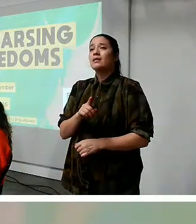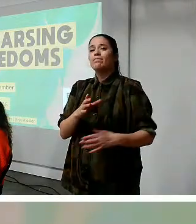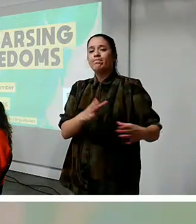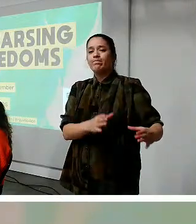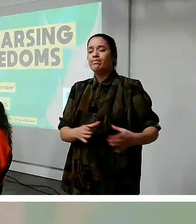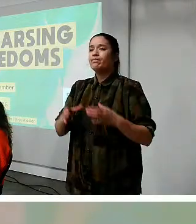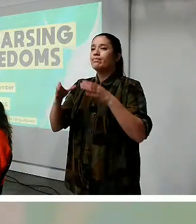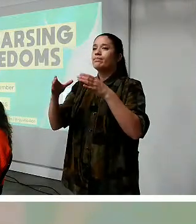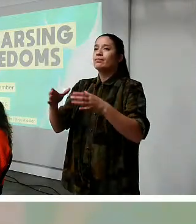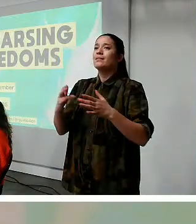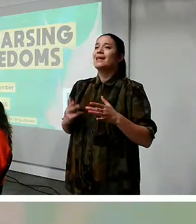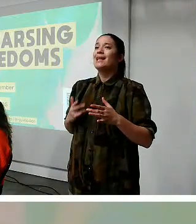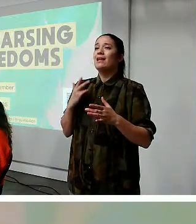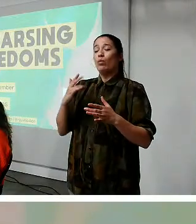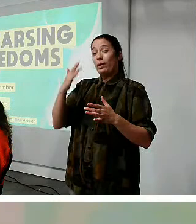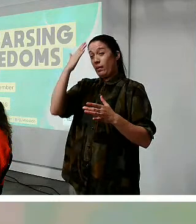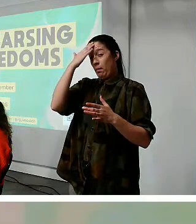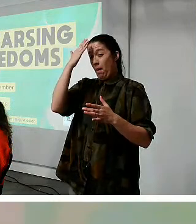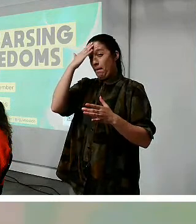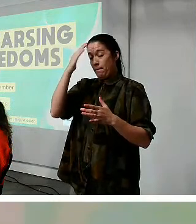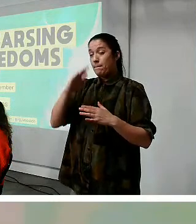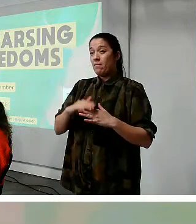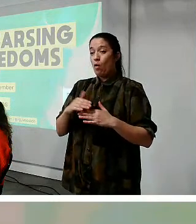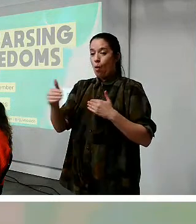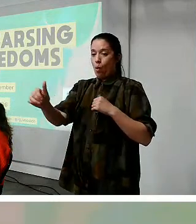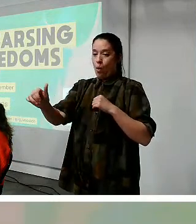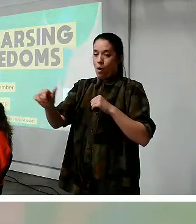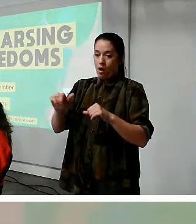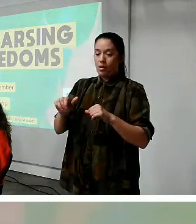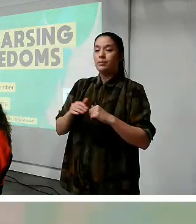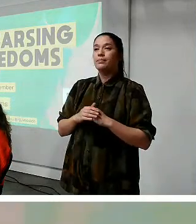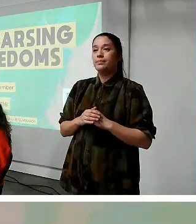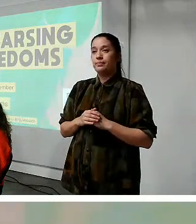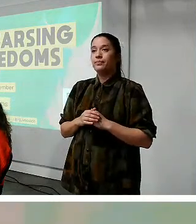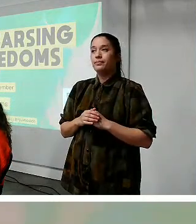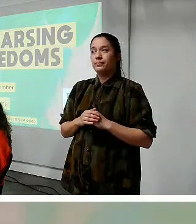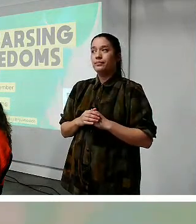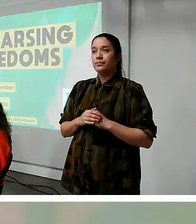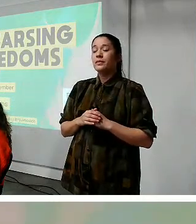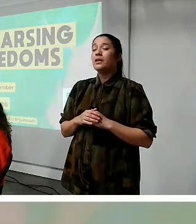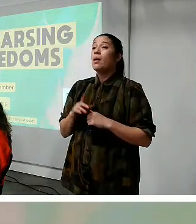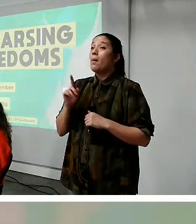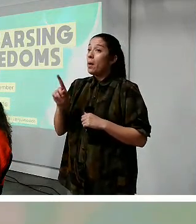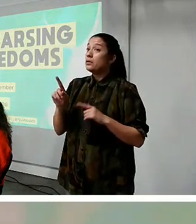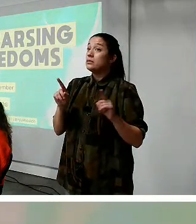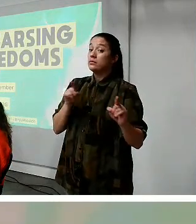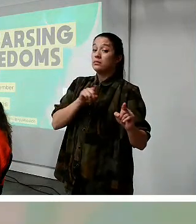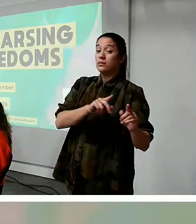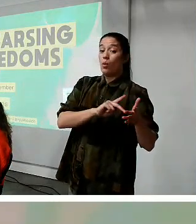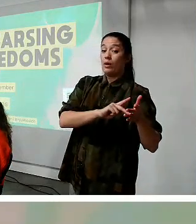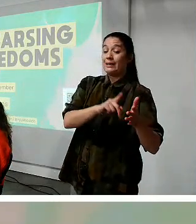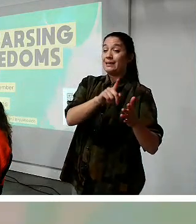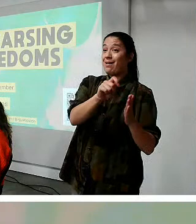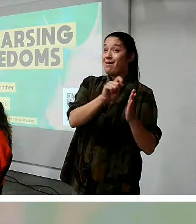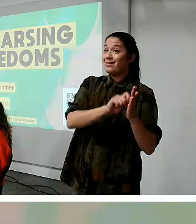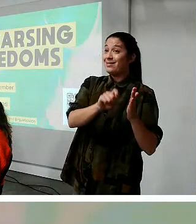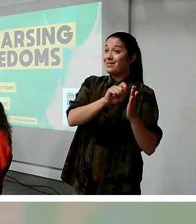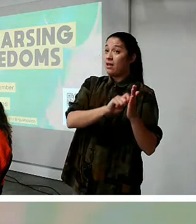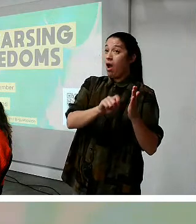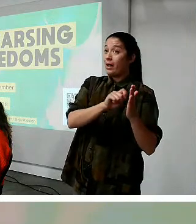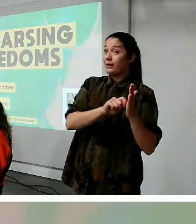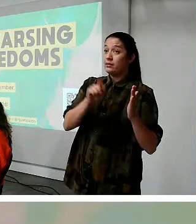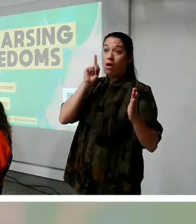women had just kind of silently taken it on themselves to sign her in so that it appeared that she was there. And these